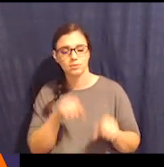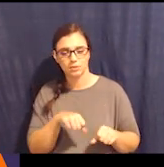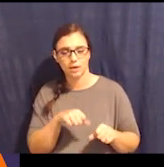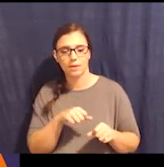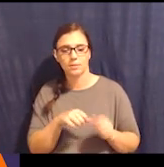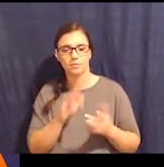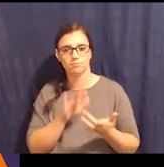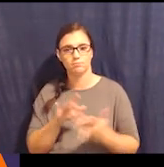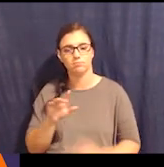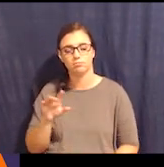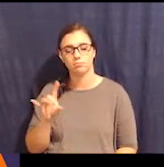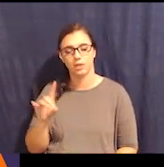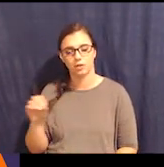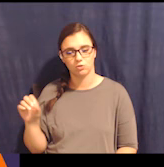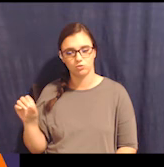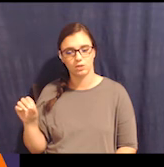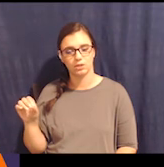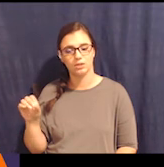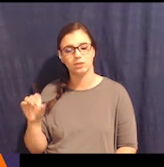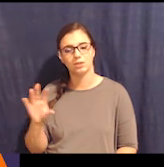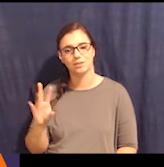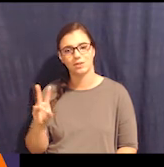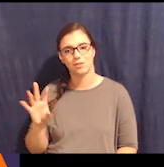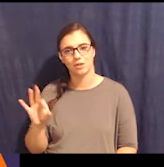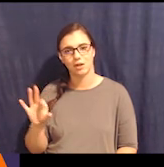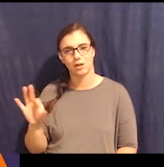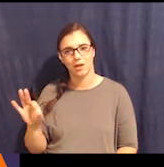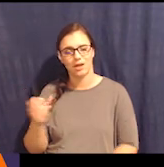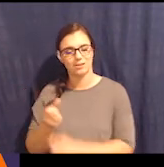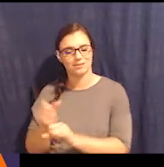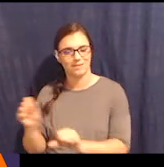1-800-799-SAFE or